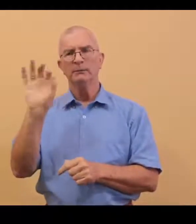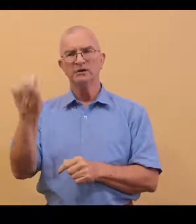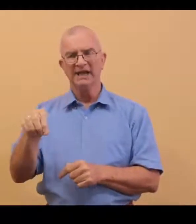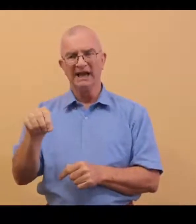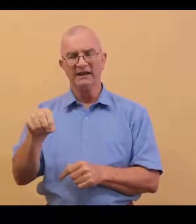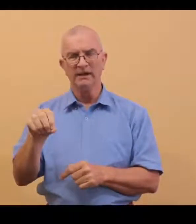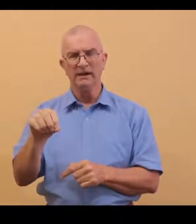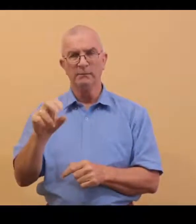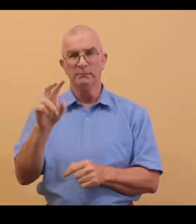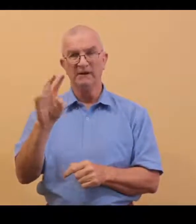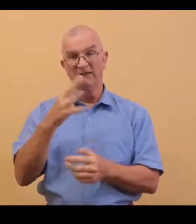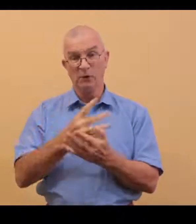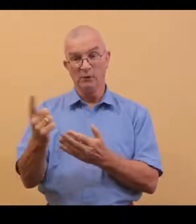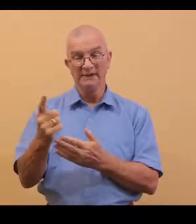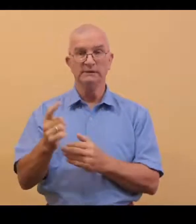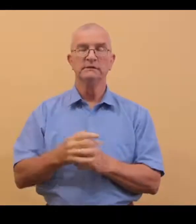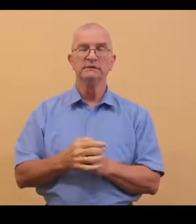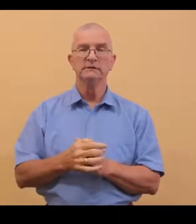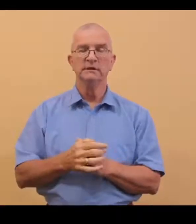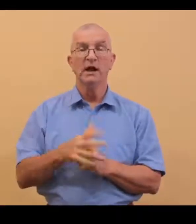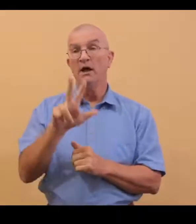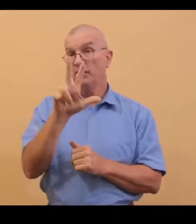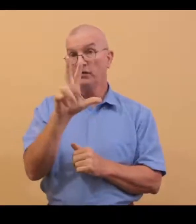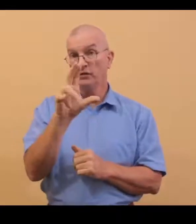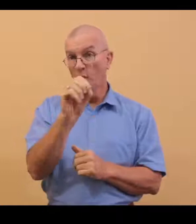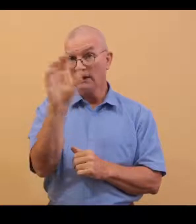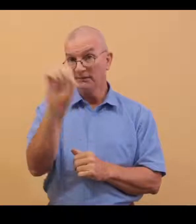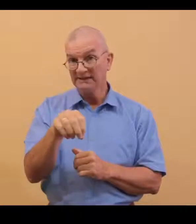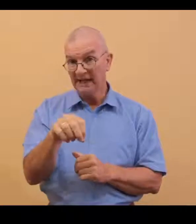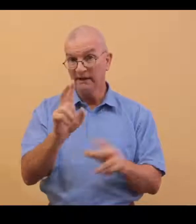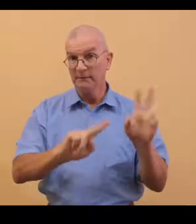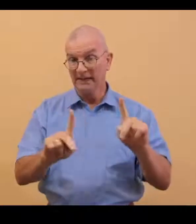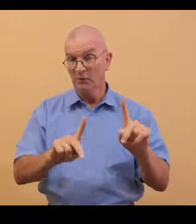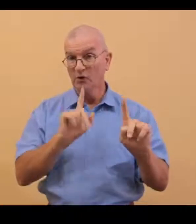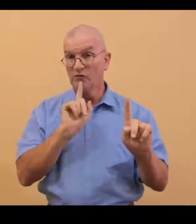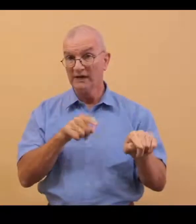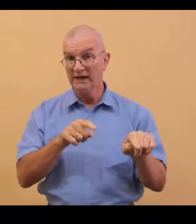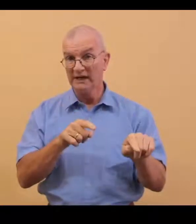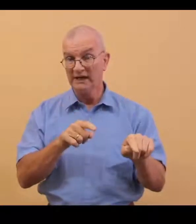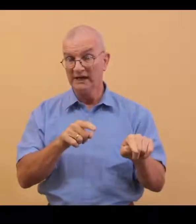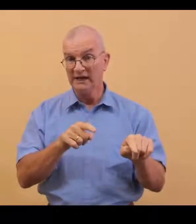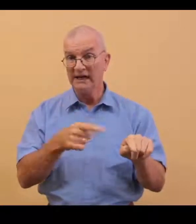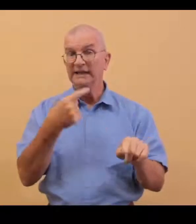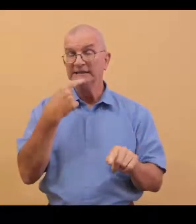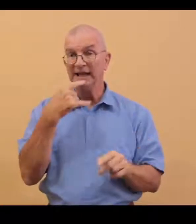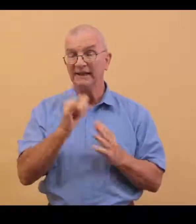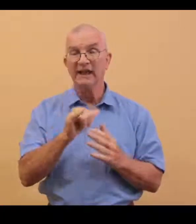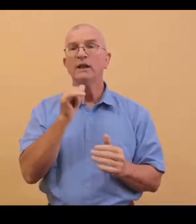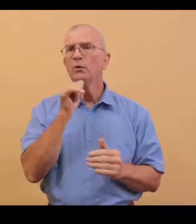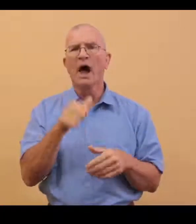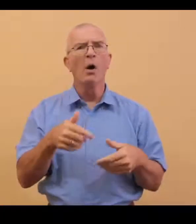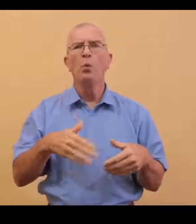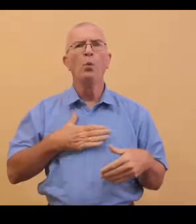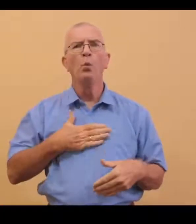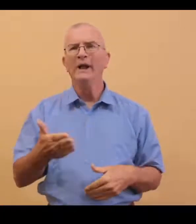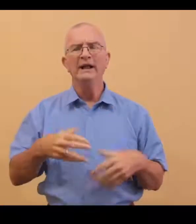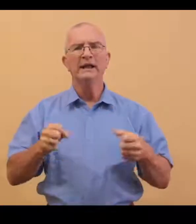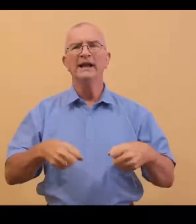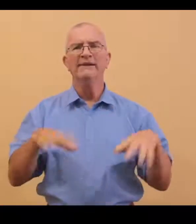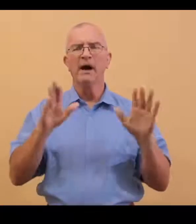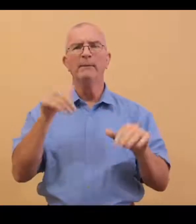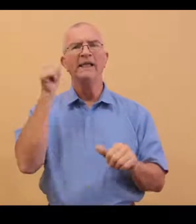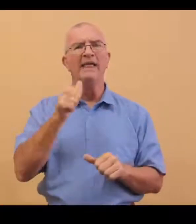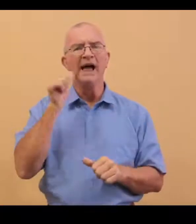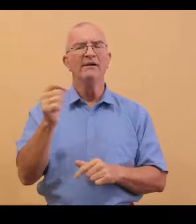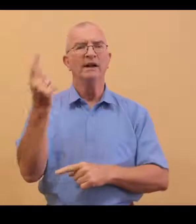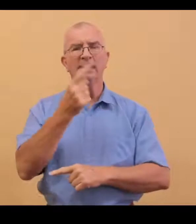a period of 4 weeks. 30% of respondents reported that they are unwilling to give up their daily practice